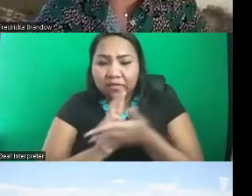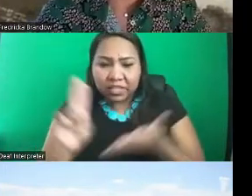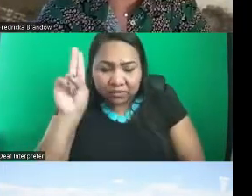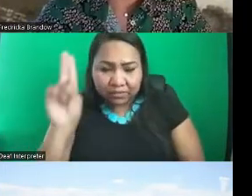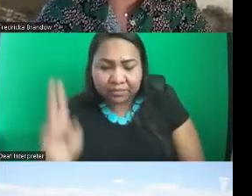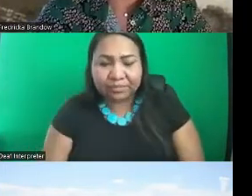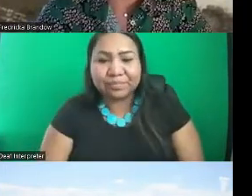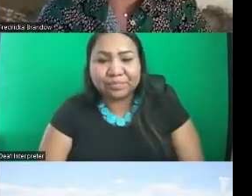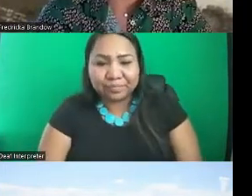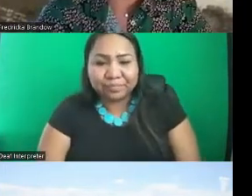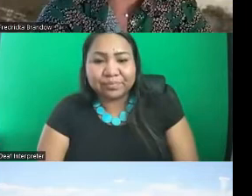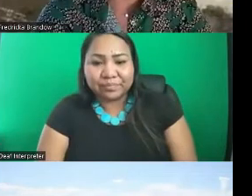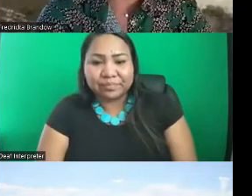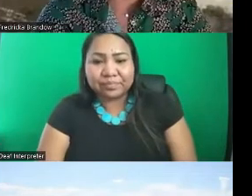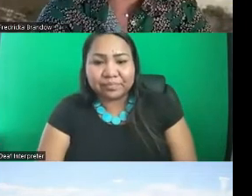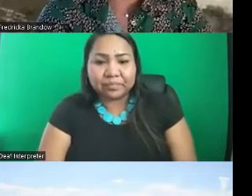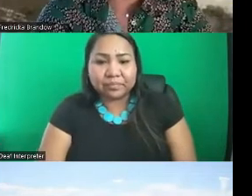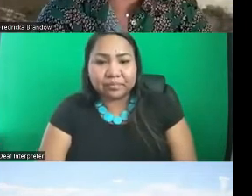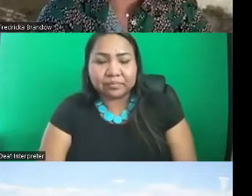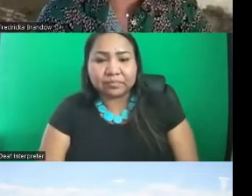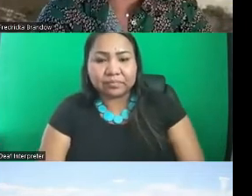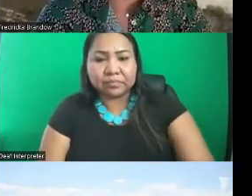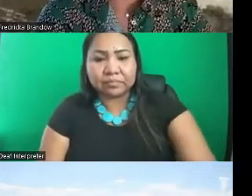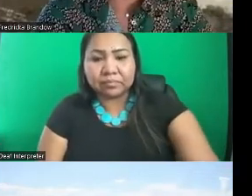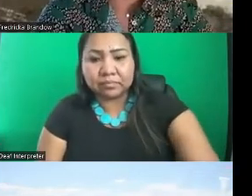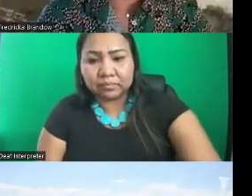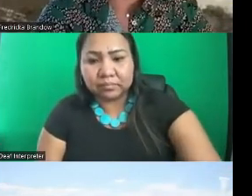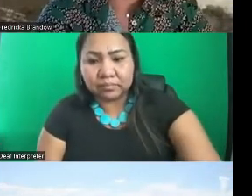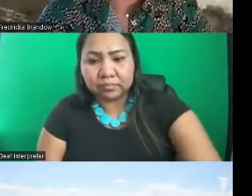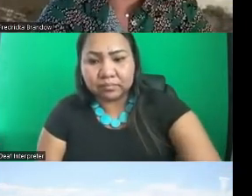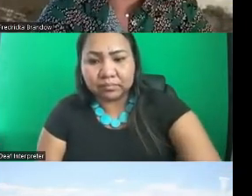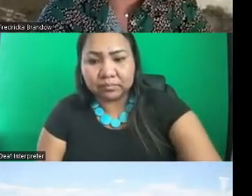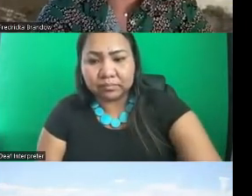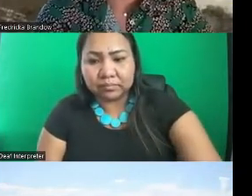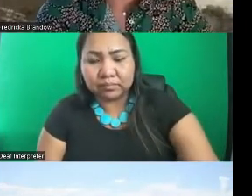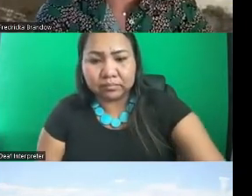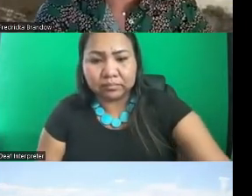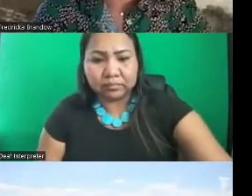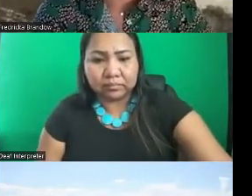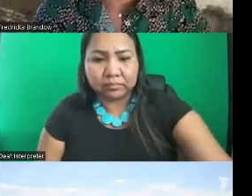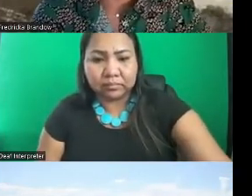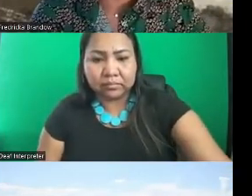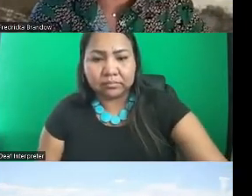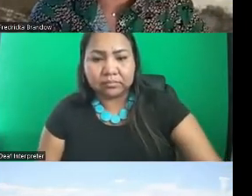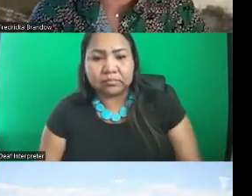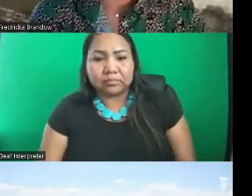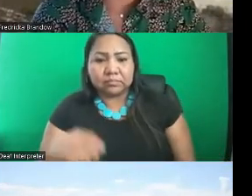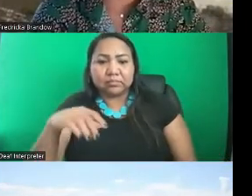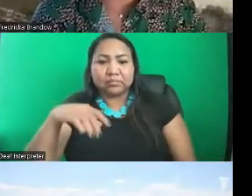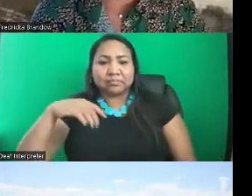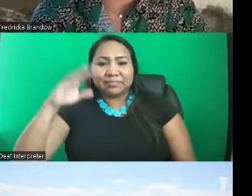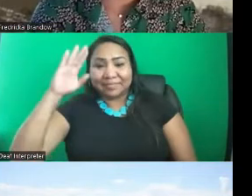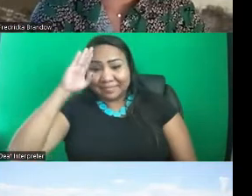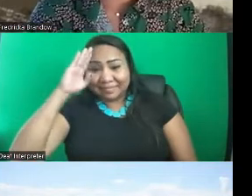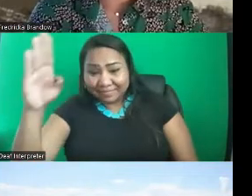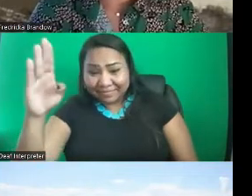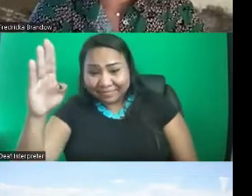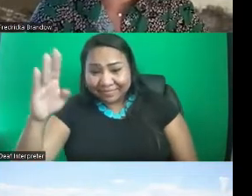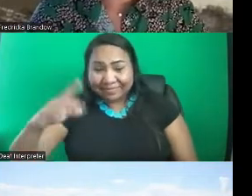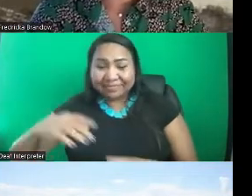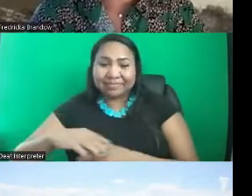Take it away, Daryl. Thank you, Kwehi. Much appreciated. If we can go to the next slide, please.